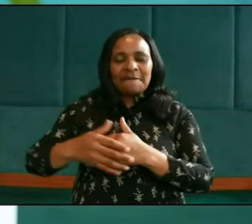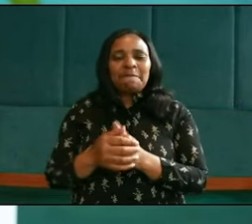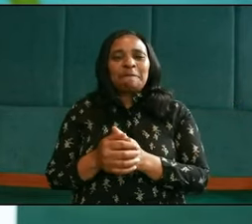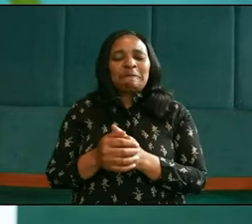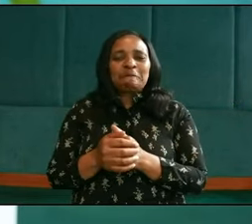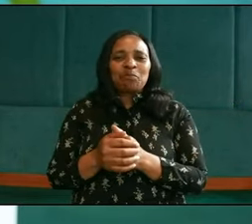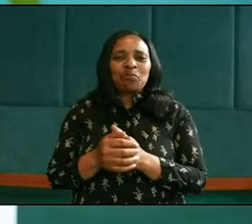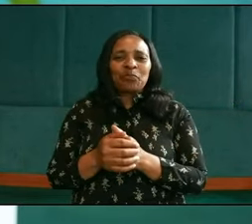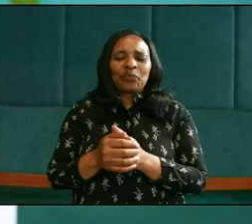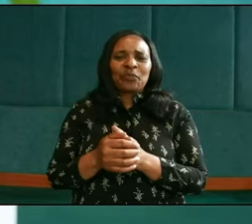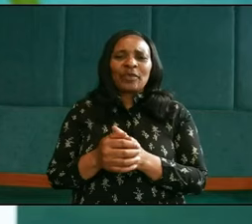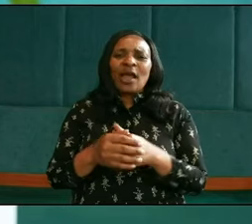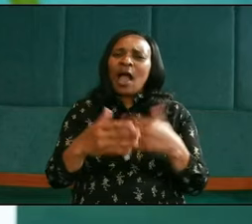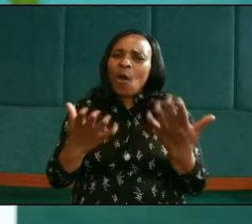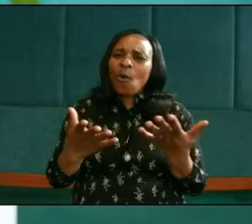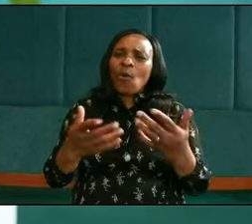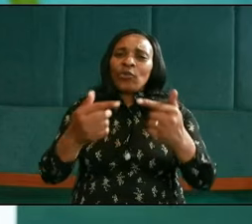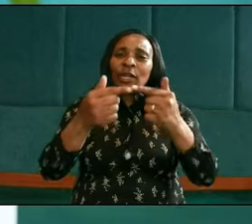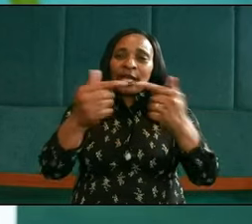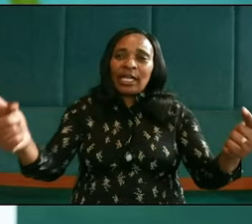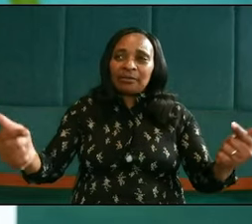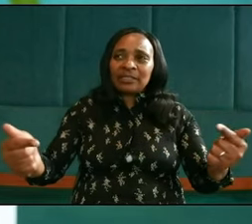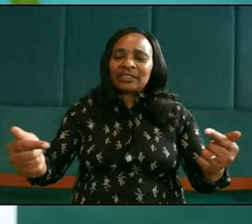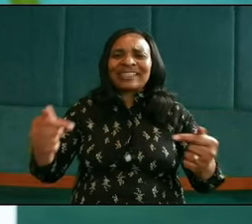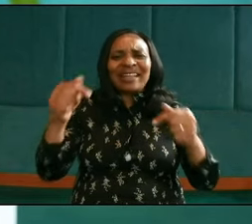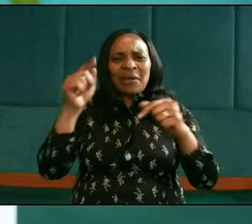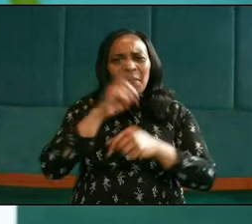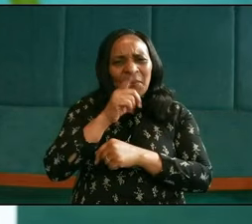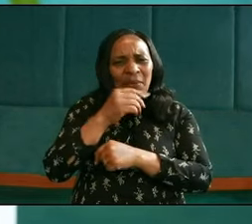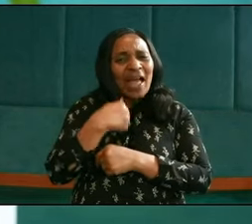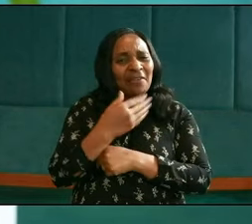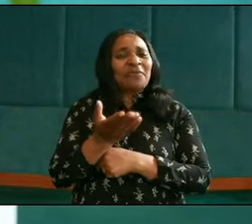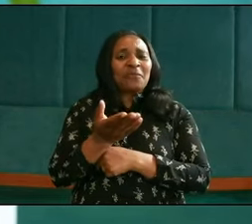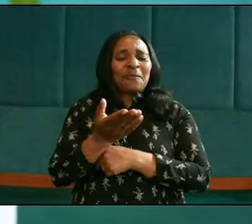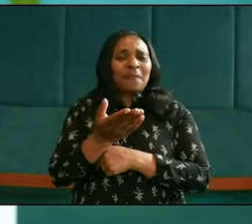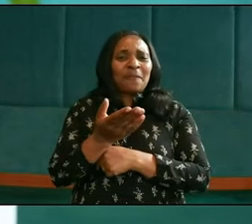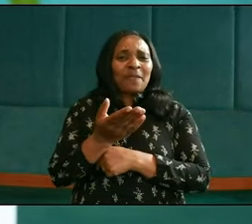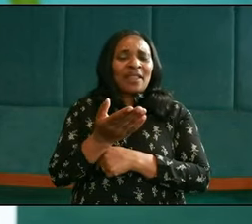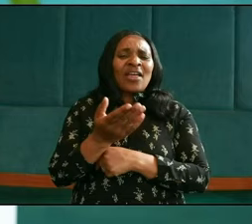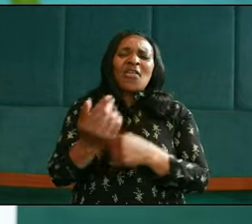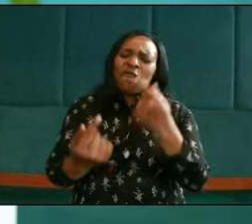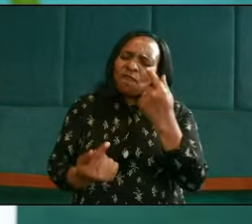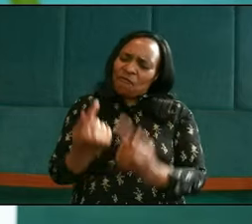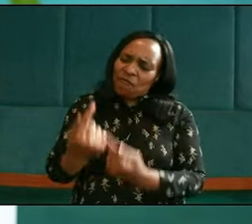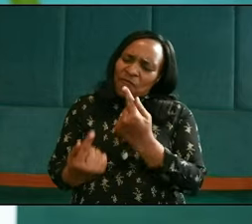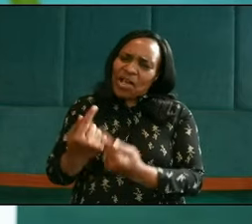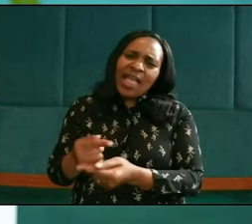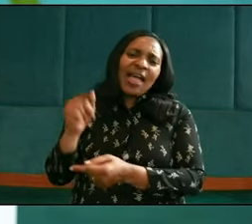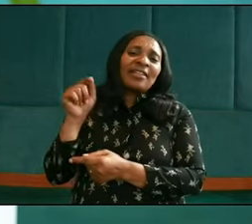It means the enemy is furious. The fire